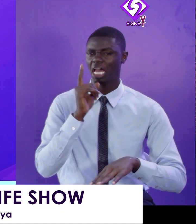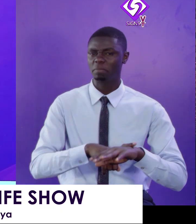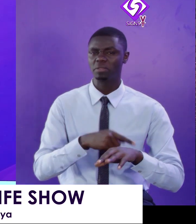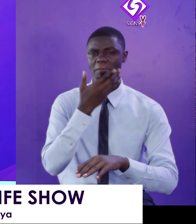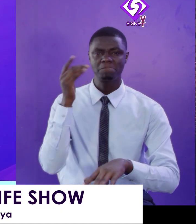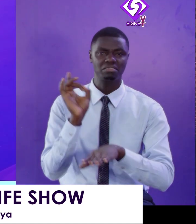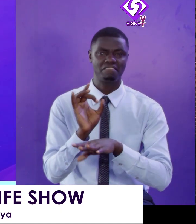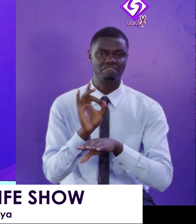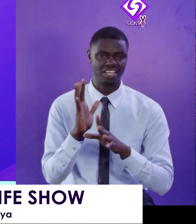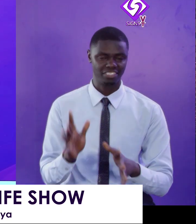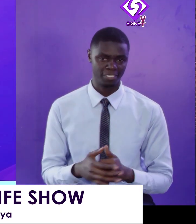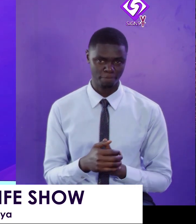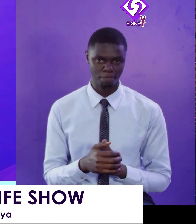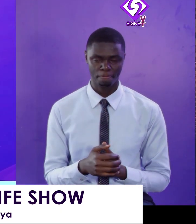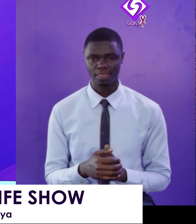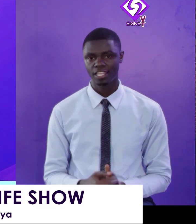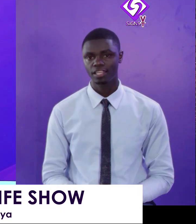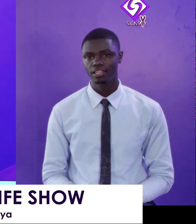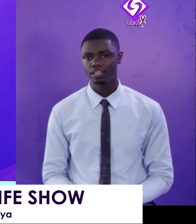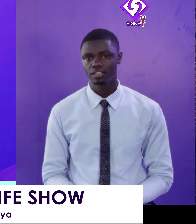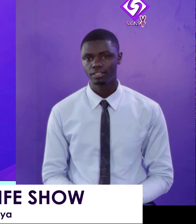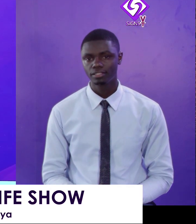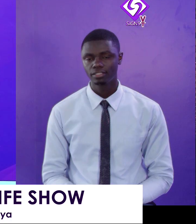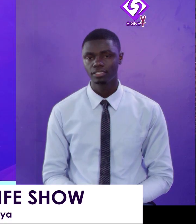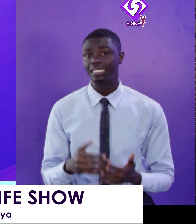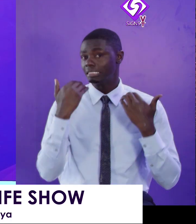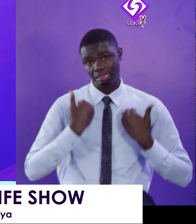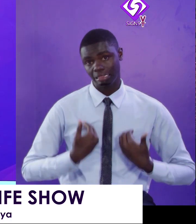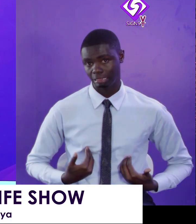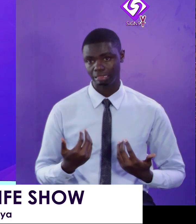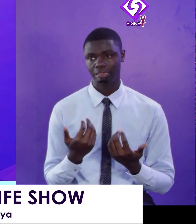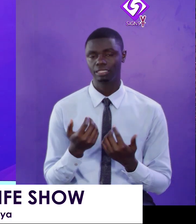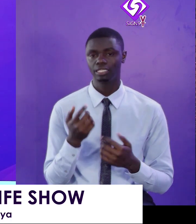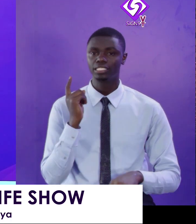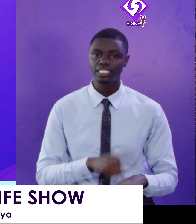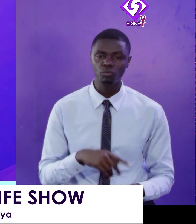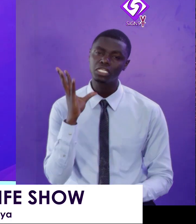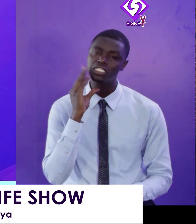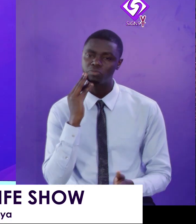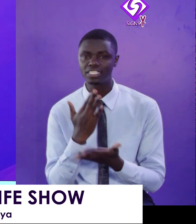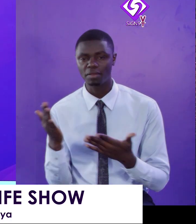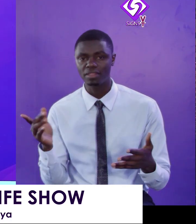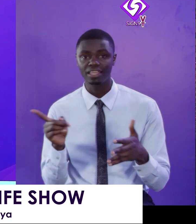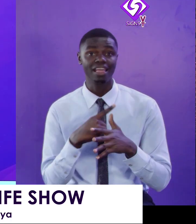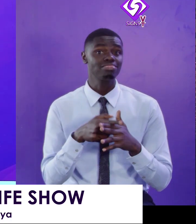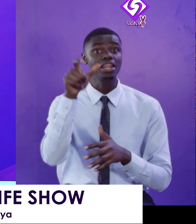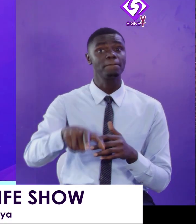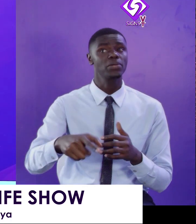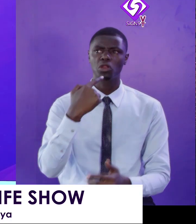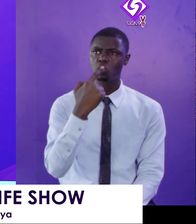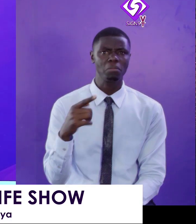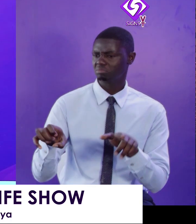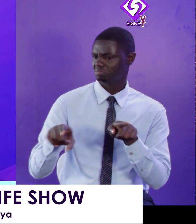somebody to tell you, also me, even me. When you're going through something and someone tells you, even